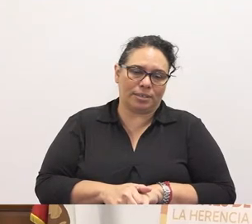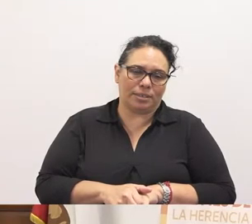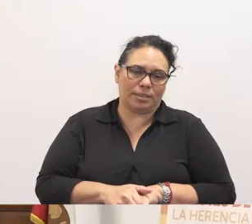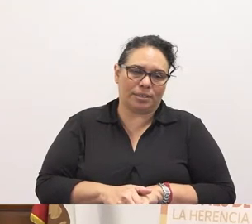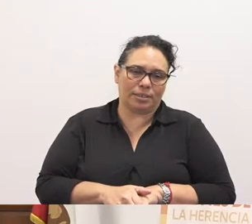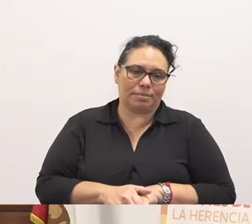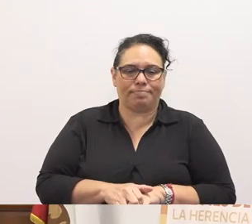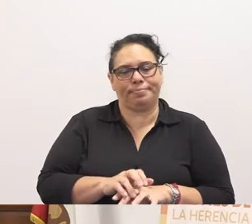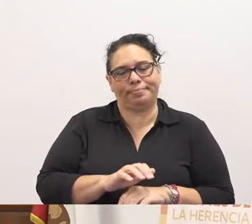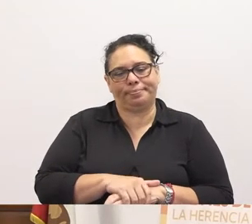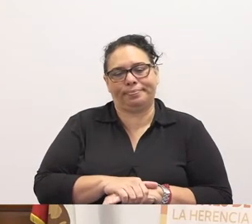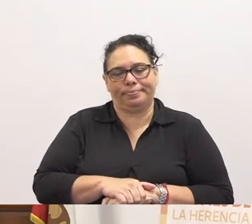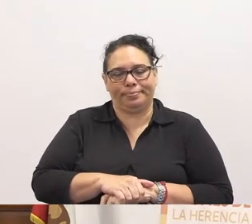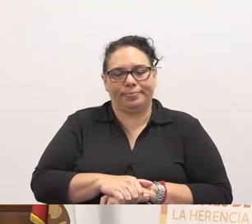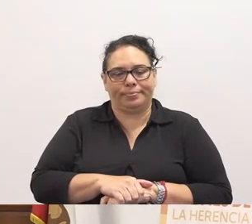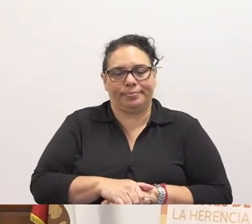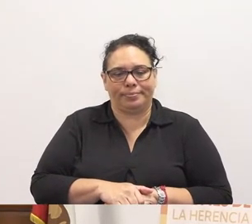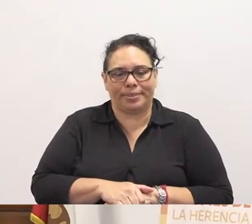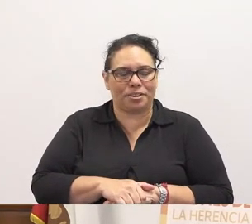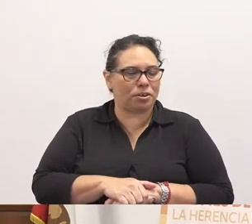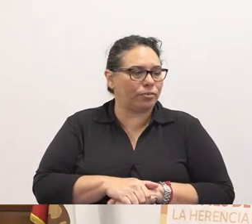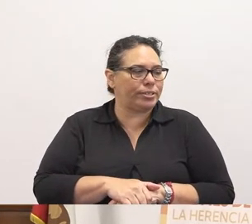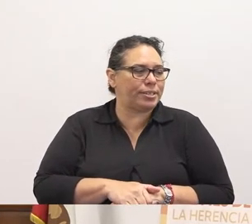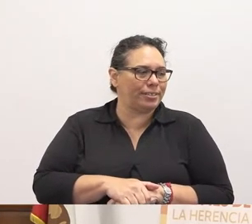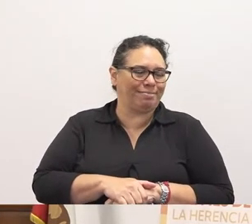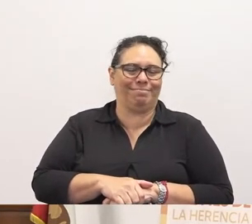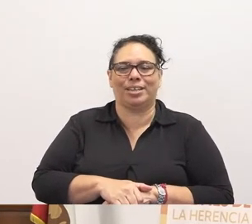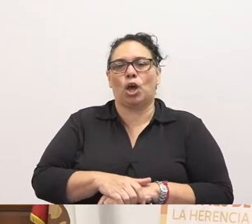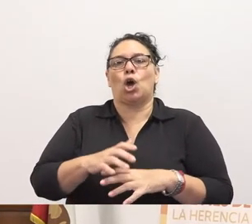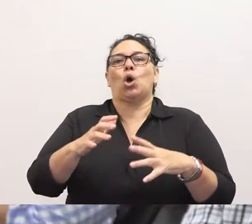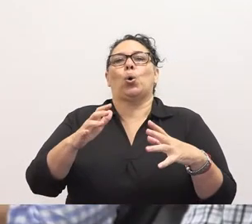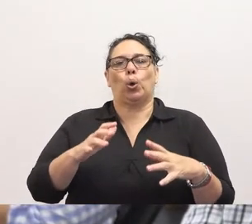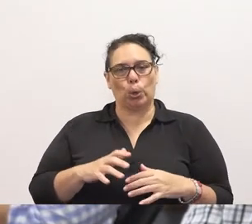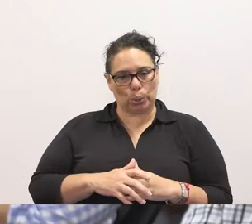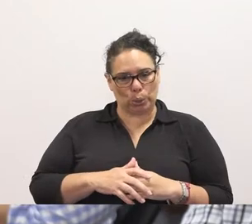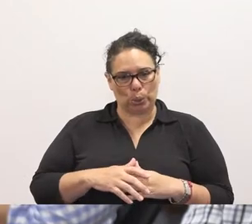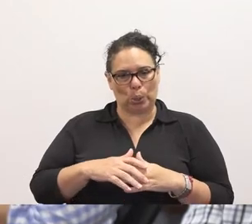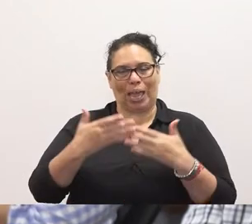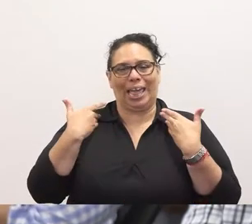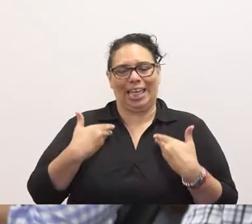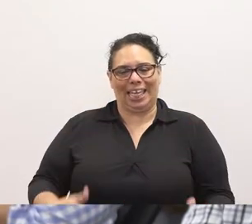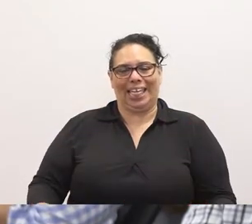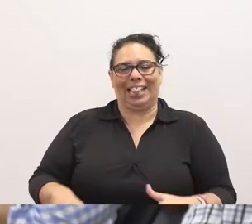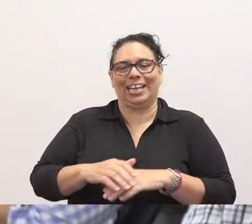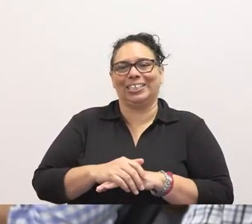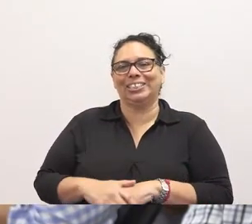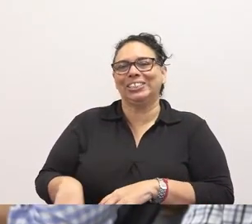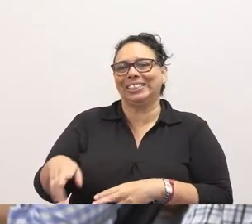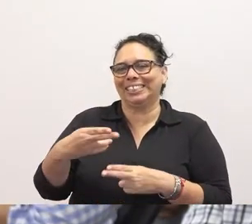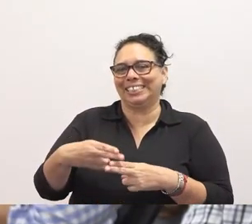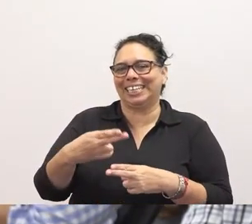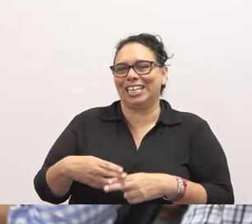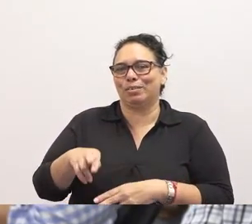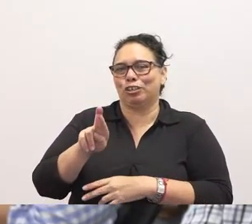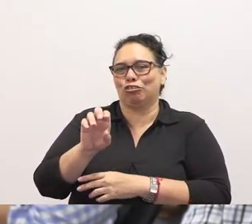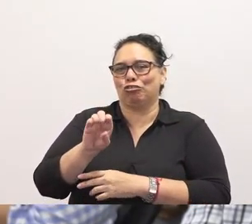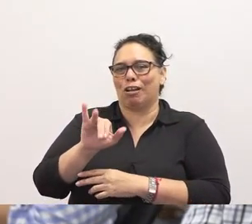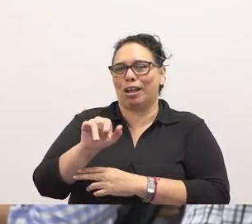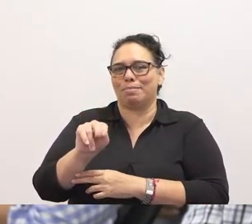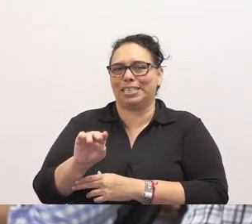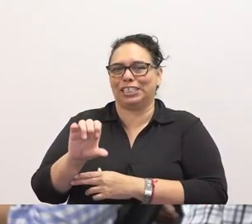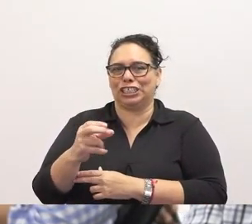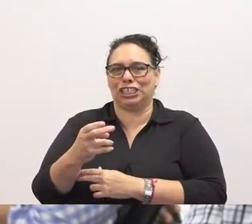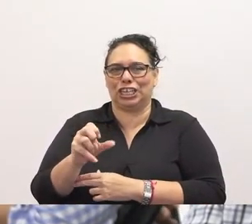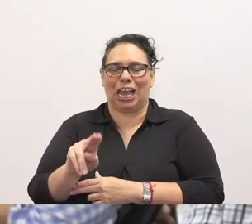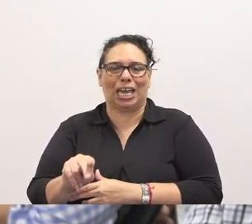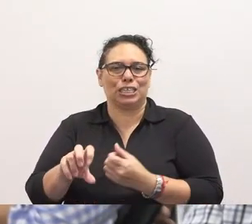Sorry. Oh, man. Okay. Hello, my name is Robin Chen, and I'm speaking in support